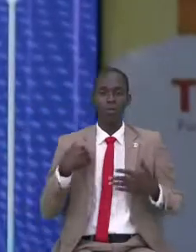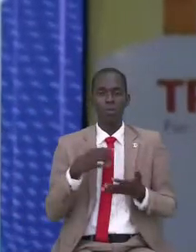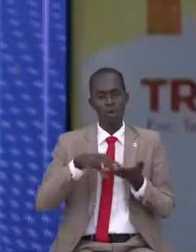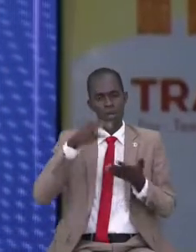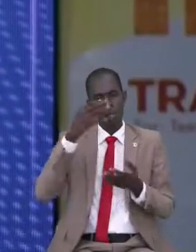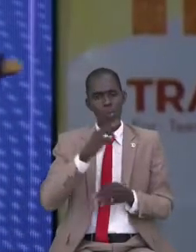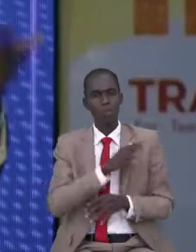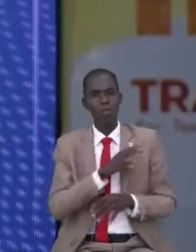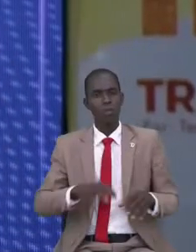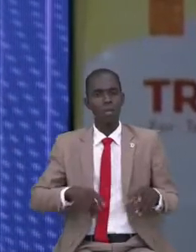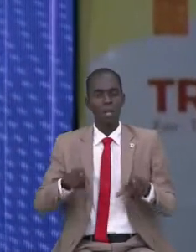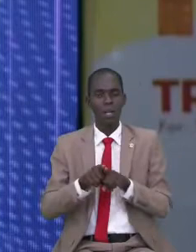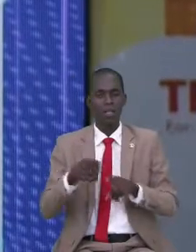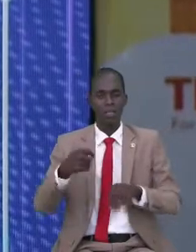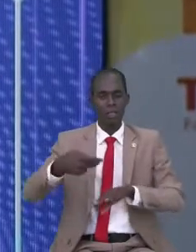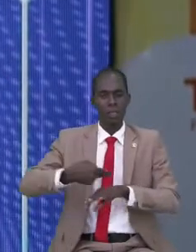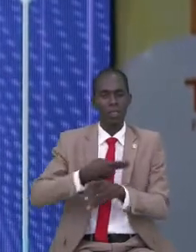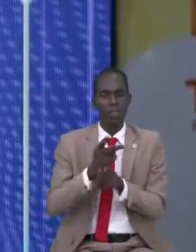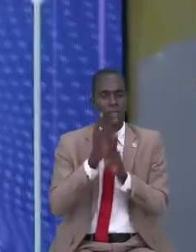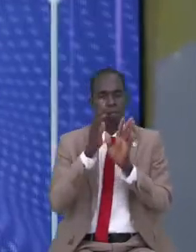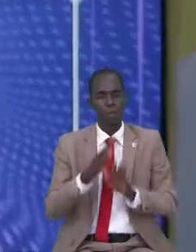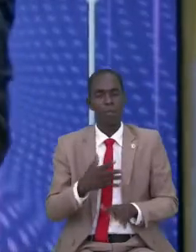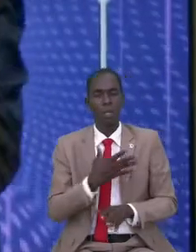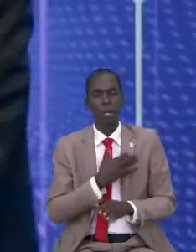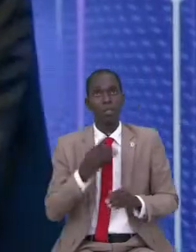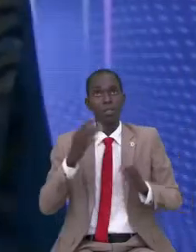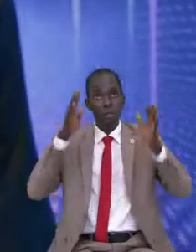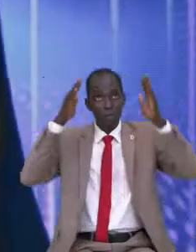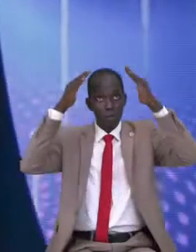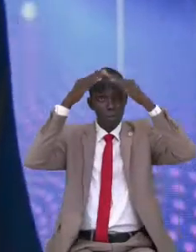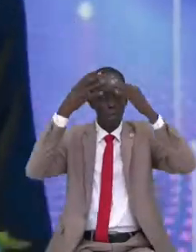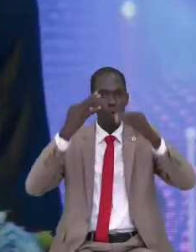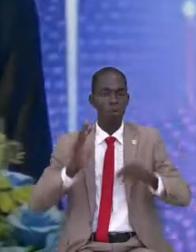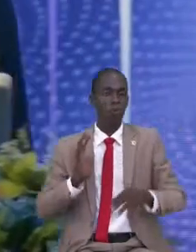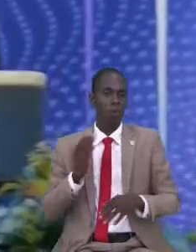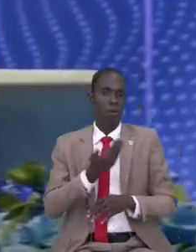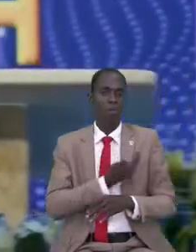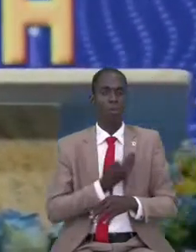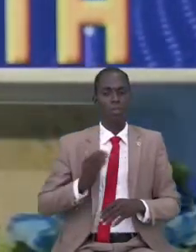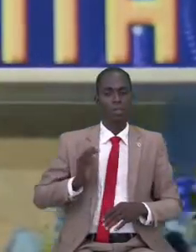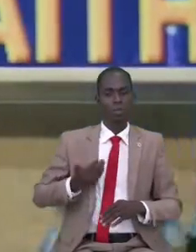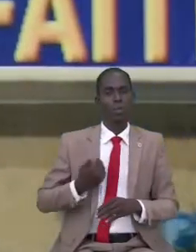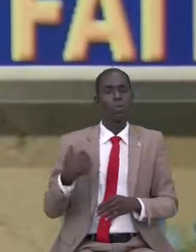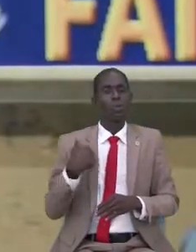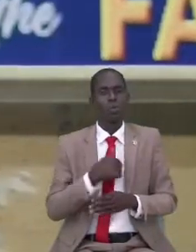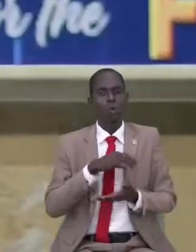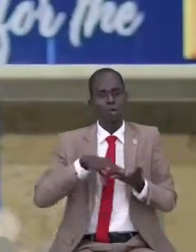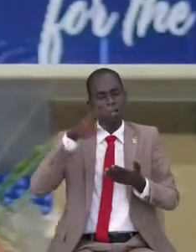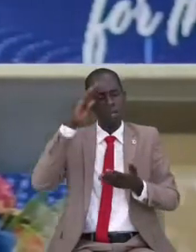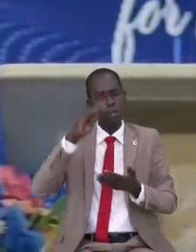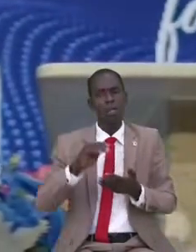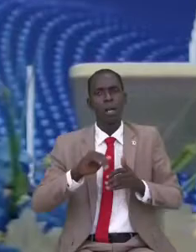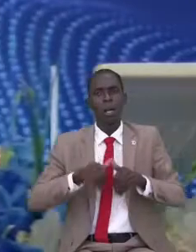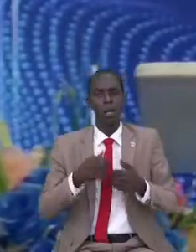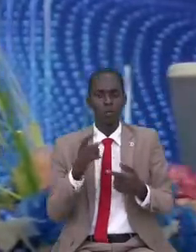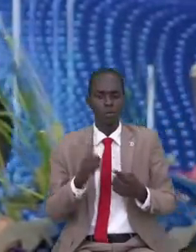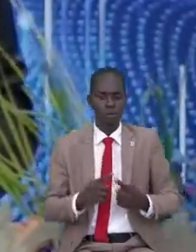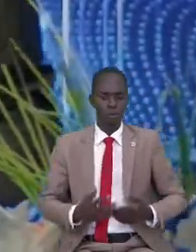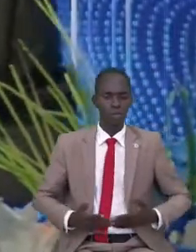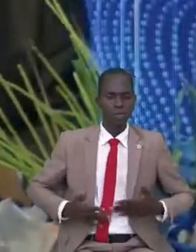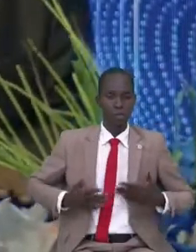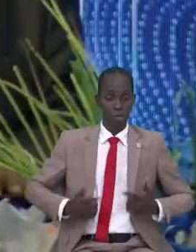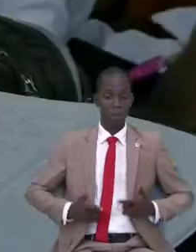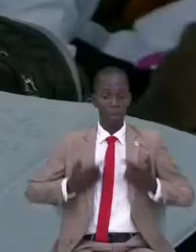the shepherd and the bishop of our soul. We've learned how to live, how to relate, how